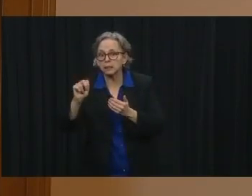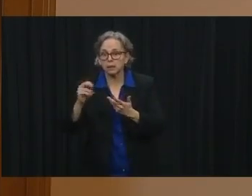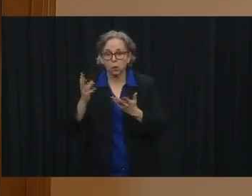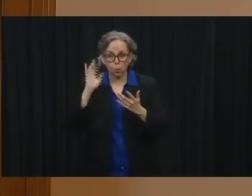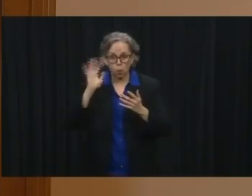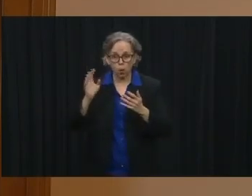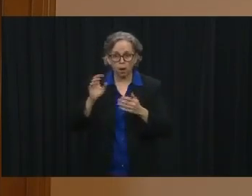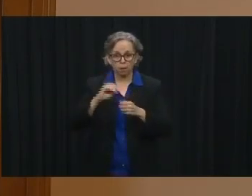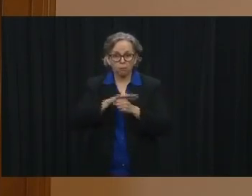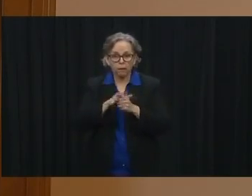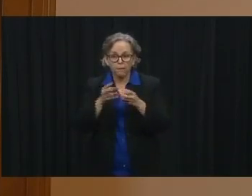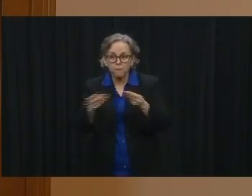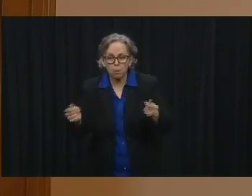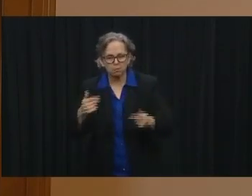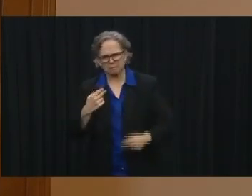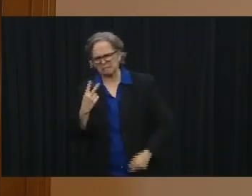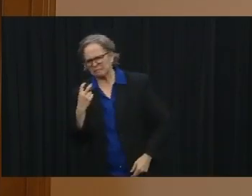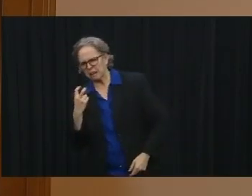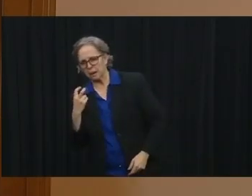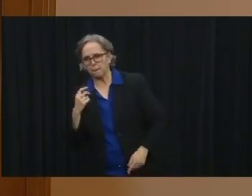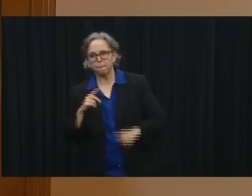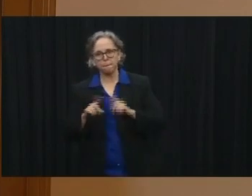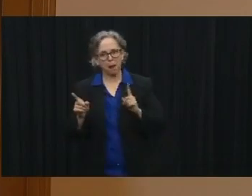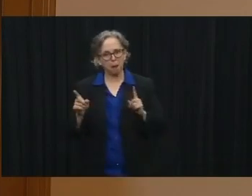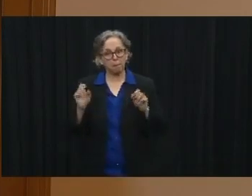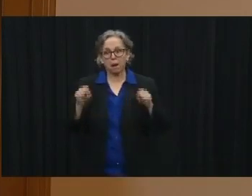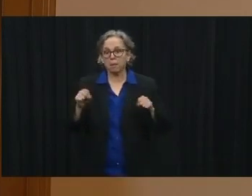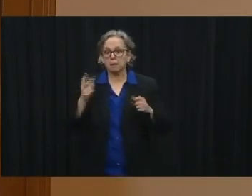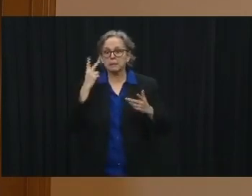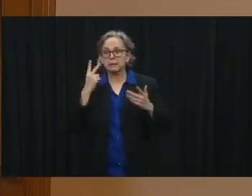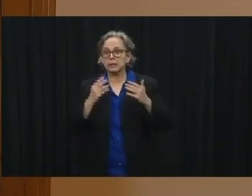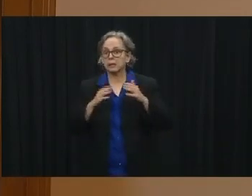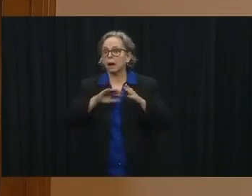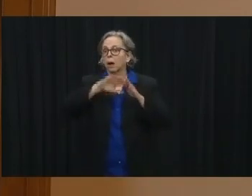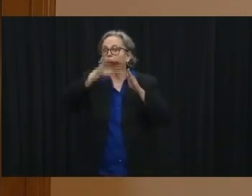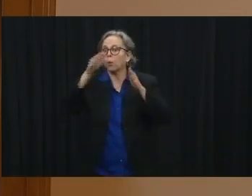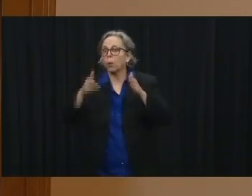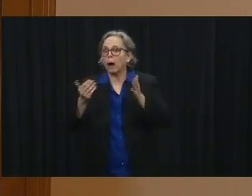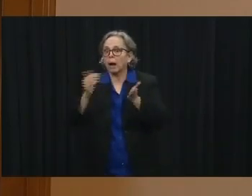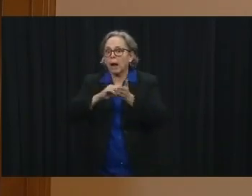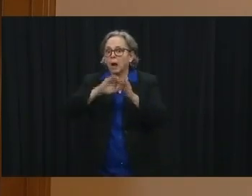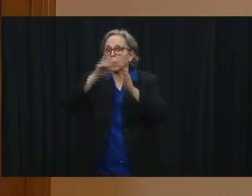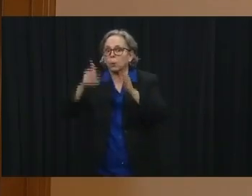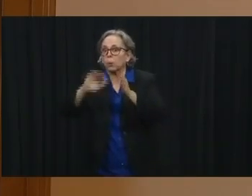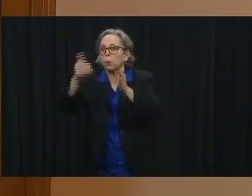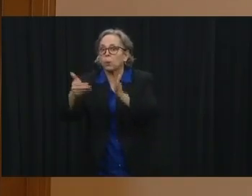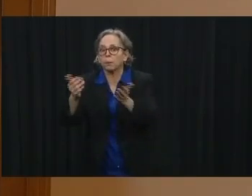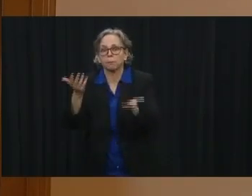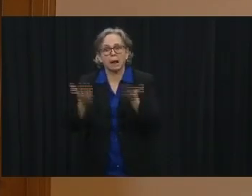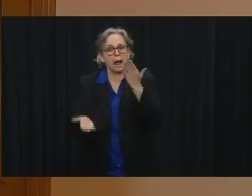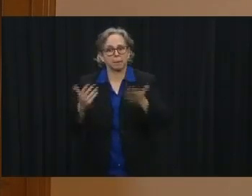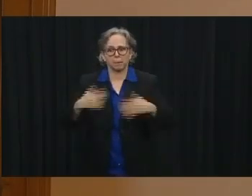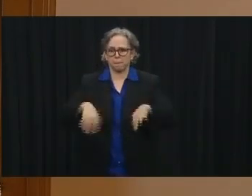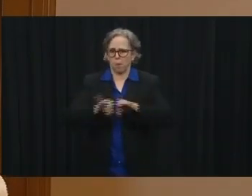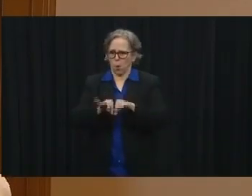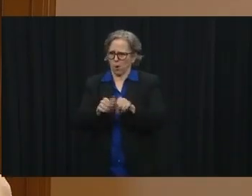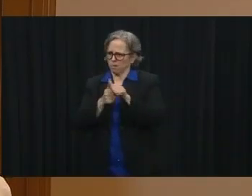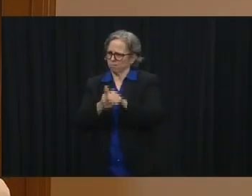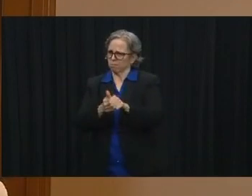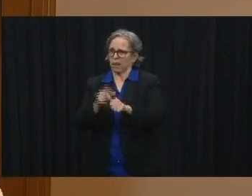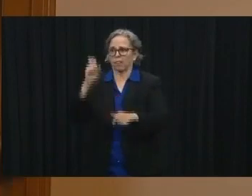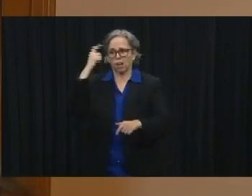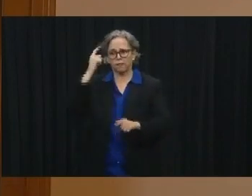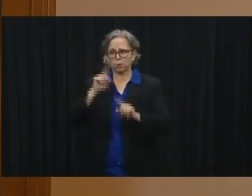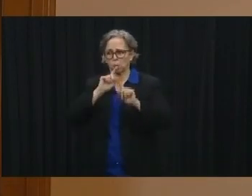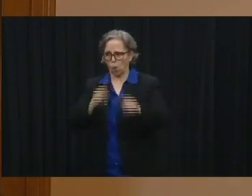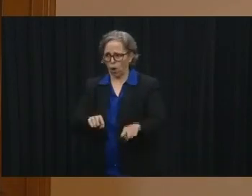actually see surges again. So it's very, very important we follow those directions. Next slide. I want to talk a little